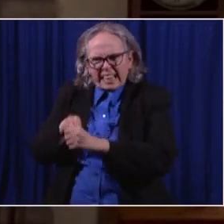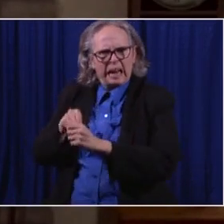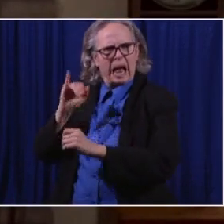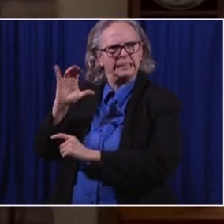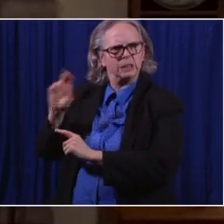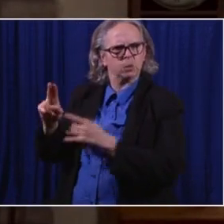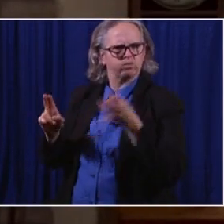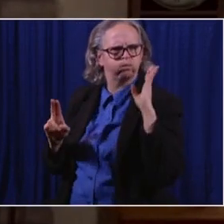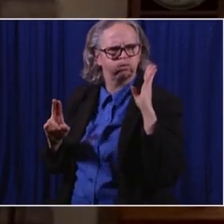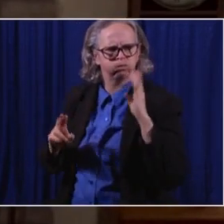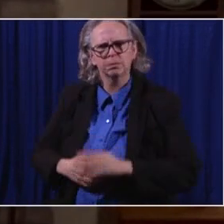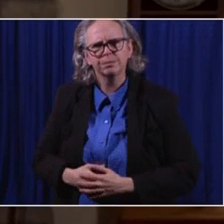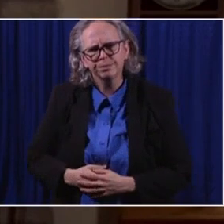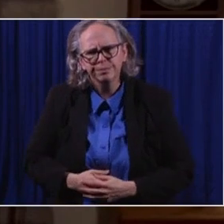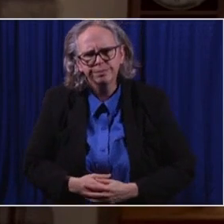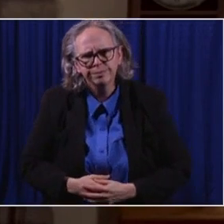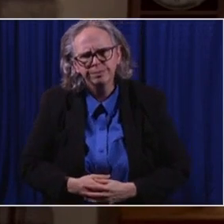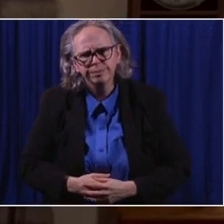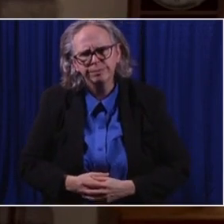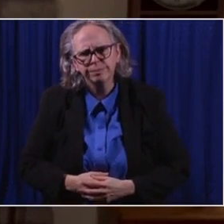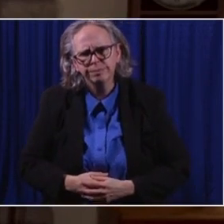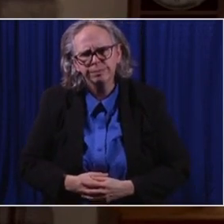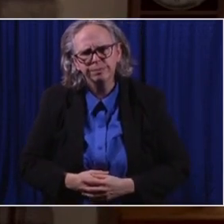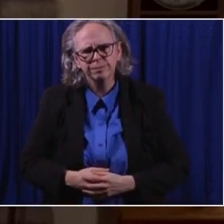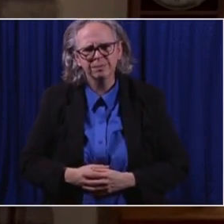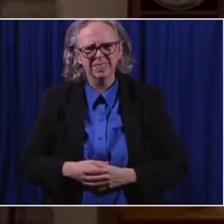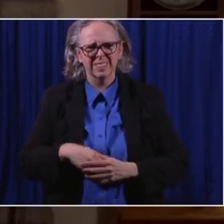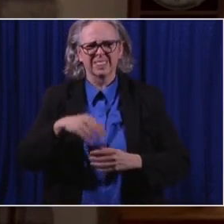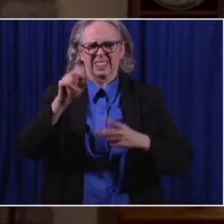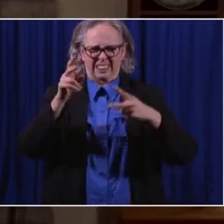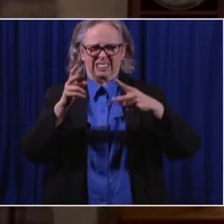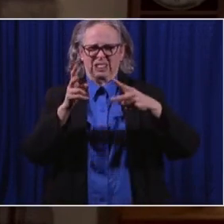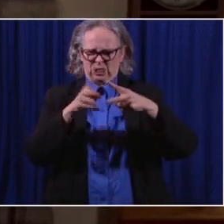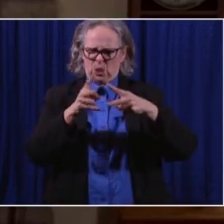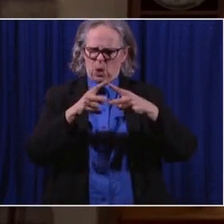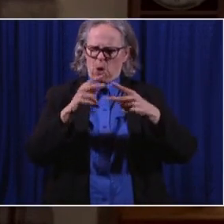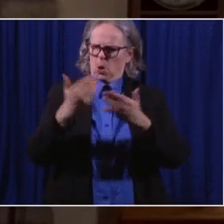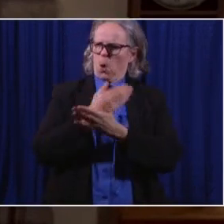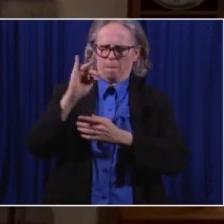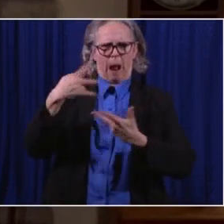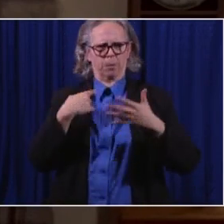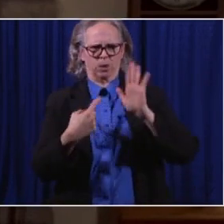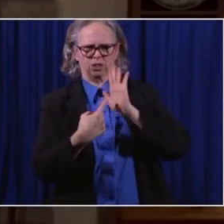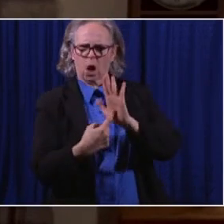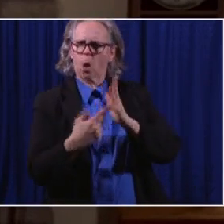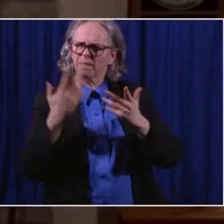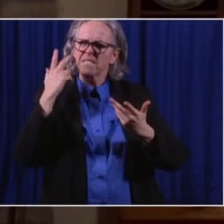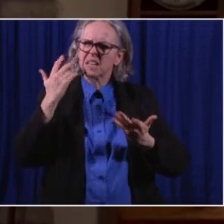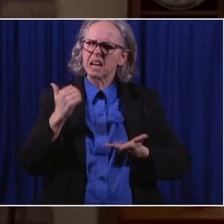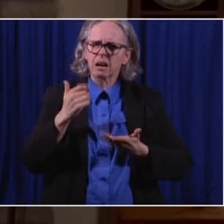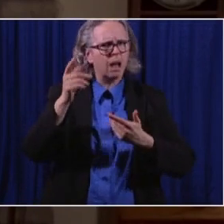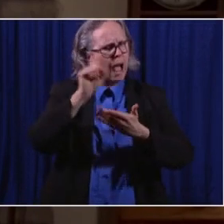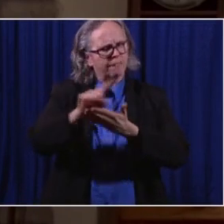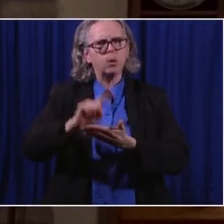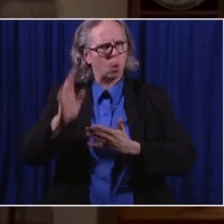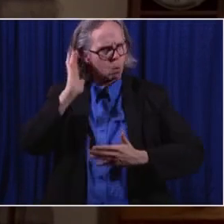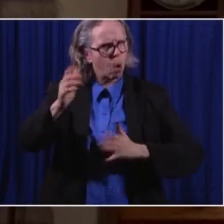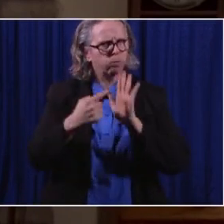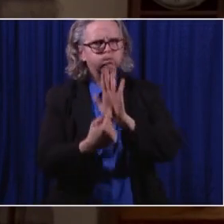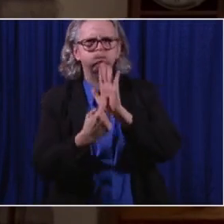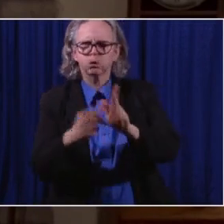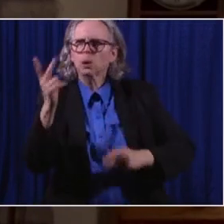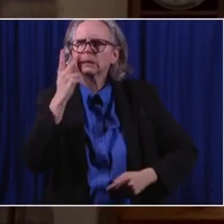So we're going to update these every week, and these would be 2 maps that I would suggest that you look at every